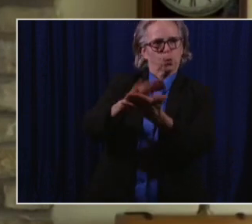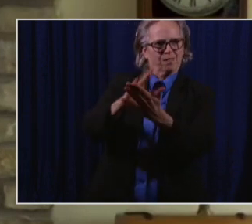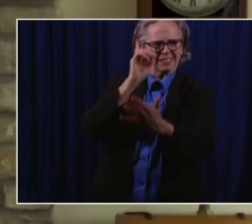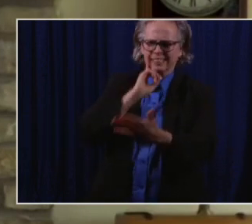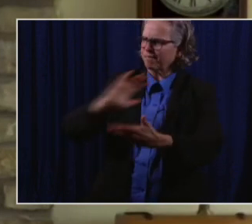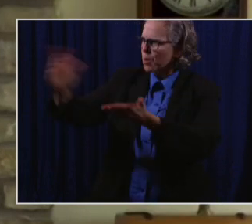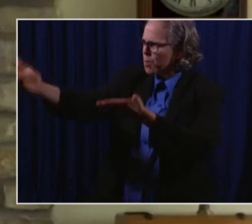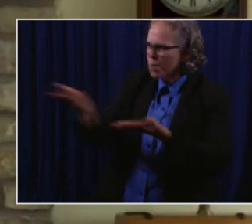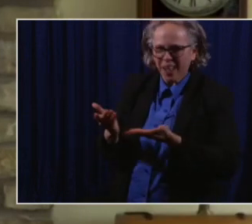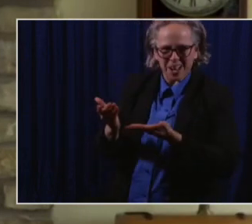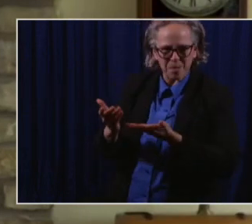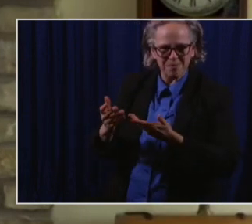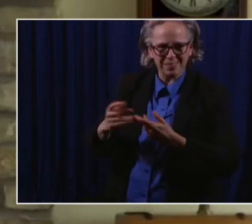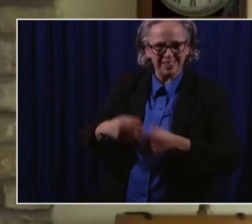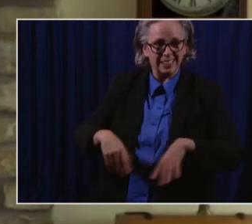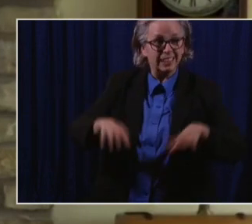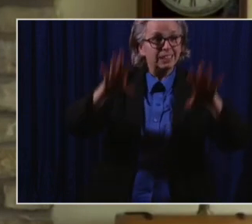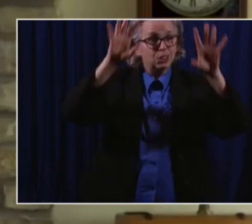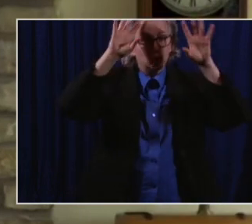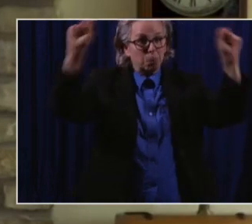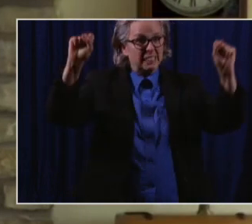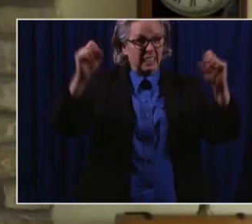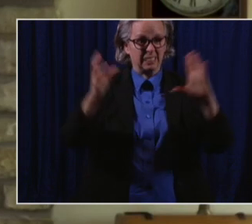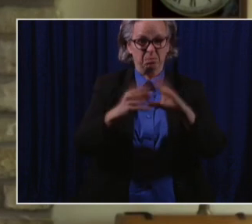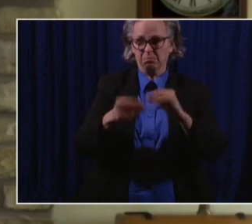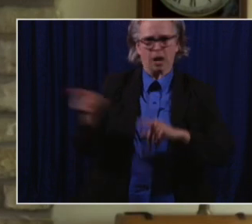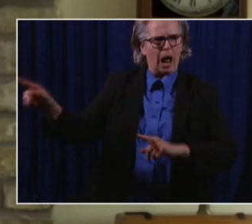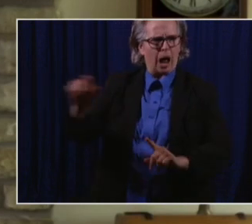Superintendent of the school says Anthony has an amazing ability